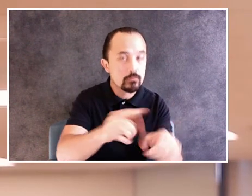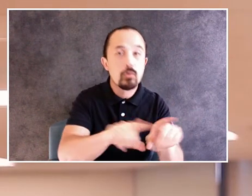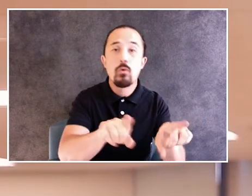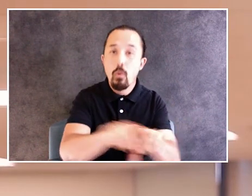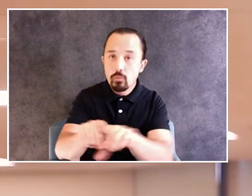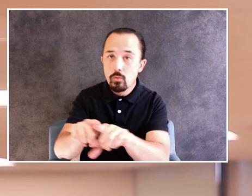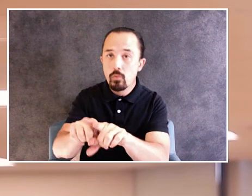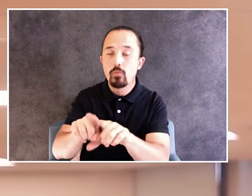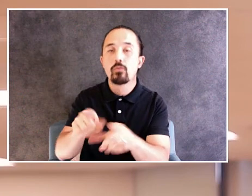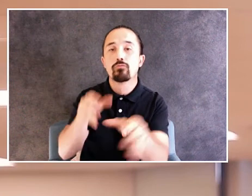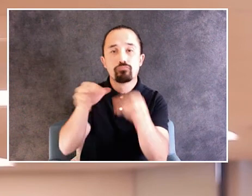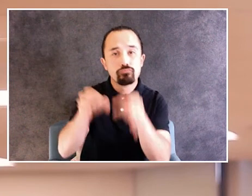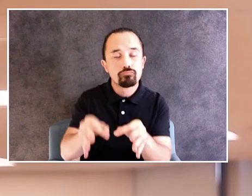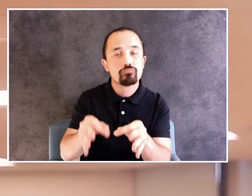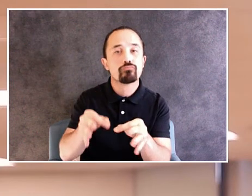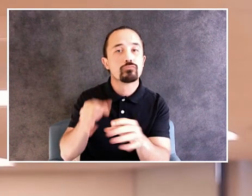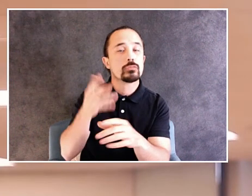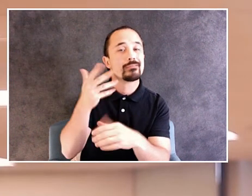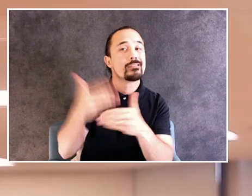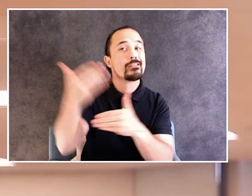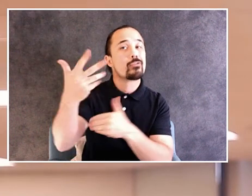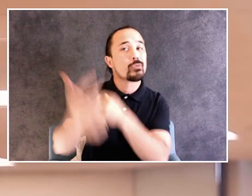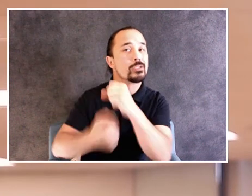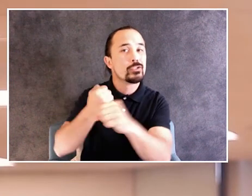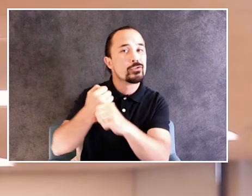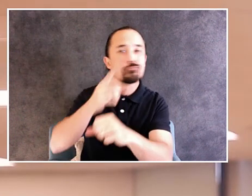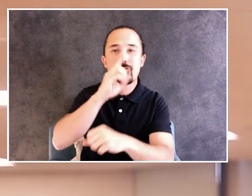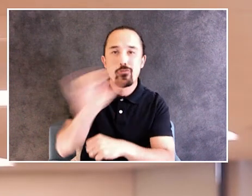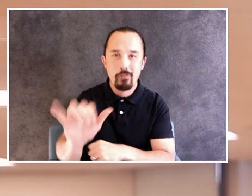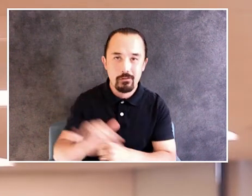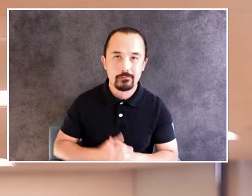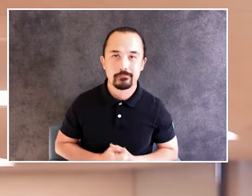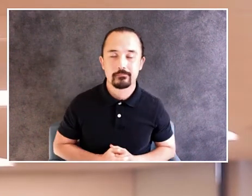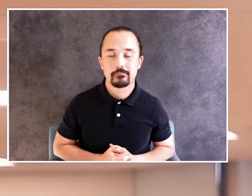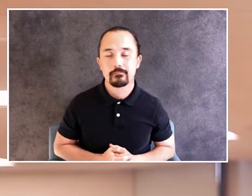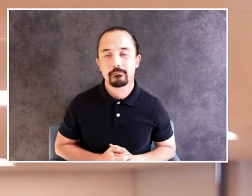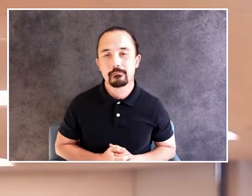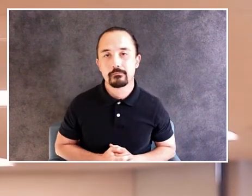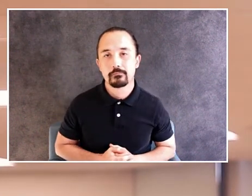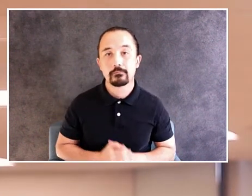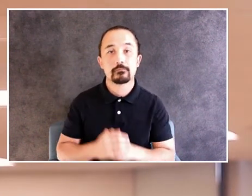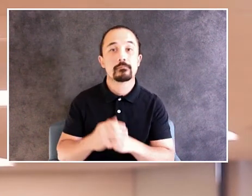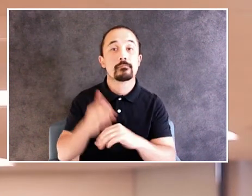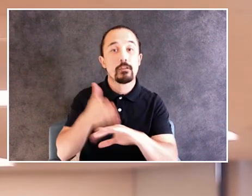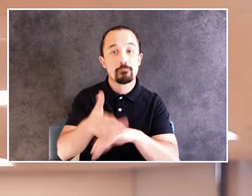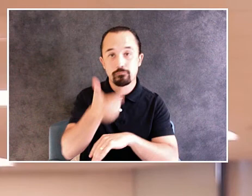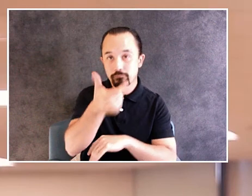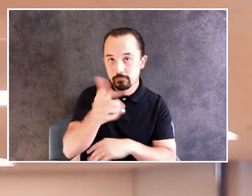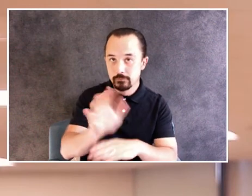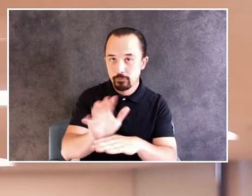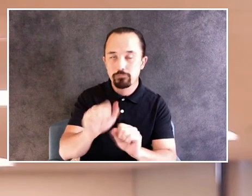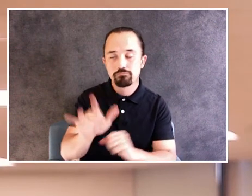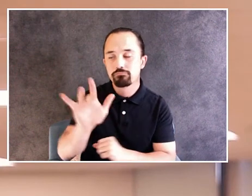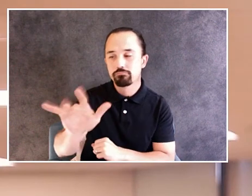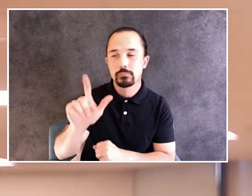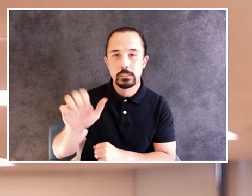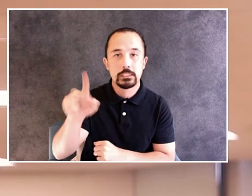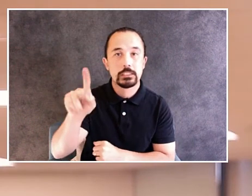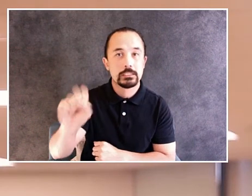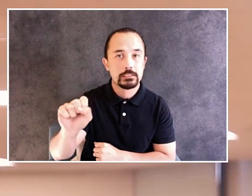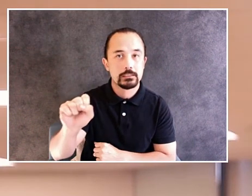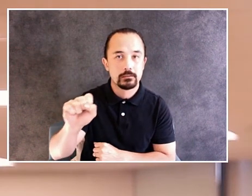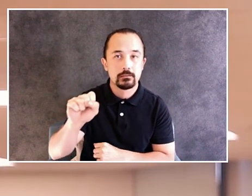describes a blueprint for the goals over the next 3 years. After you listen to this video, you can click on the links embedded